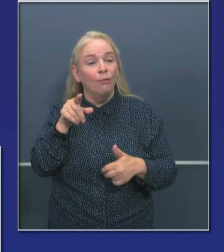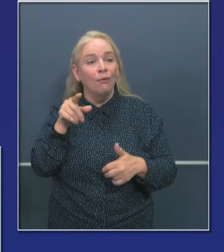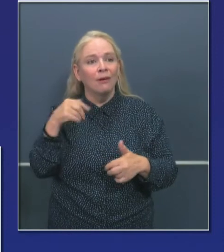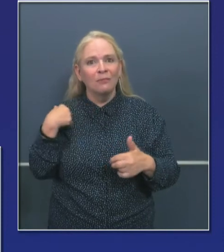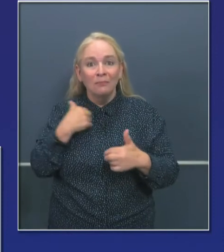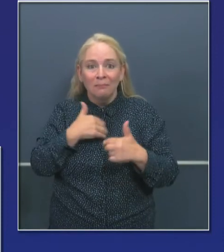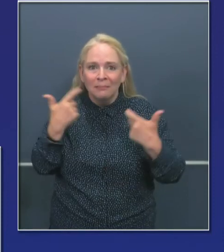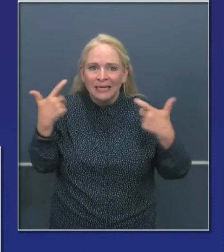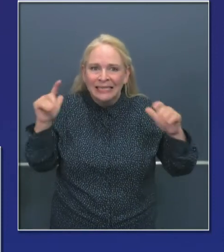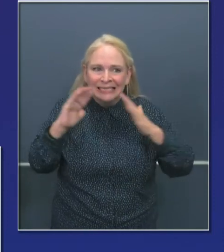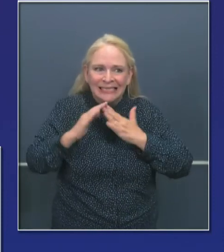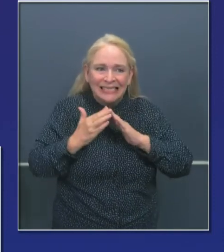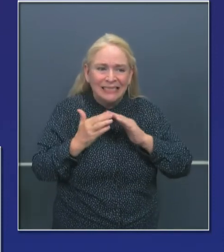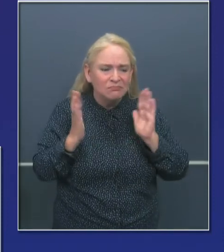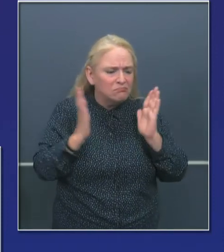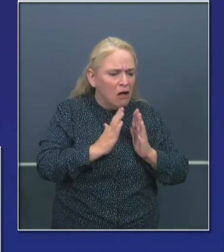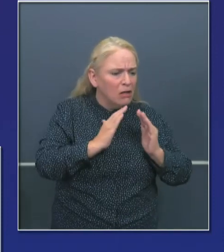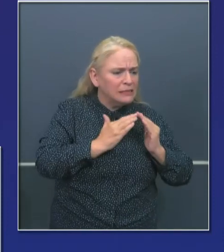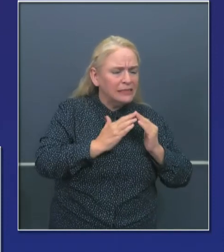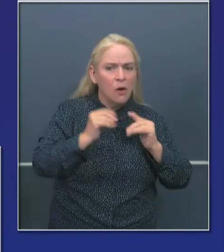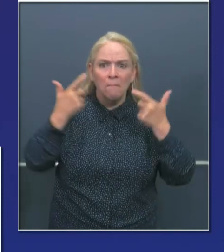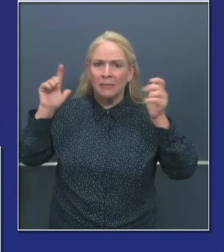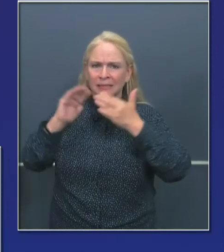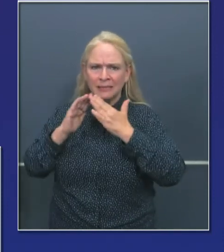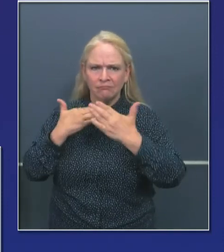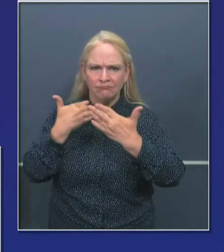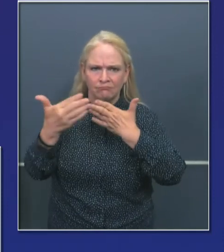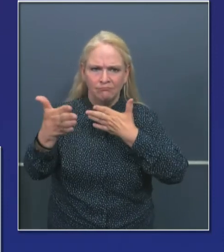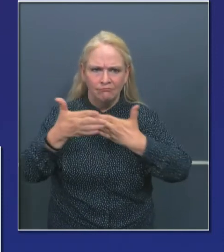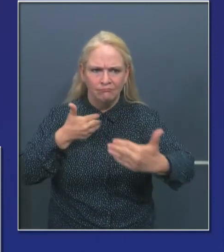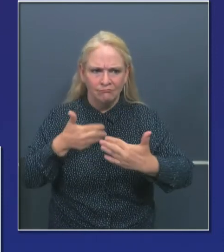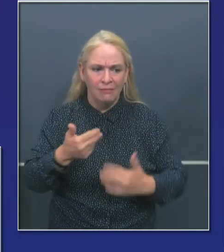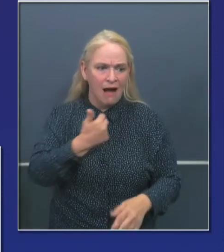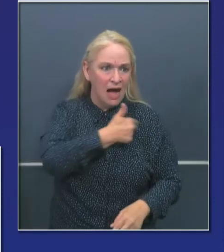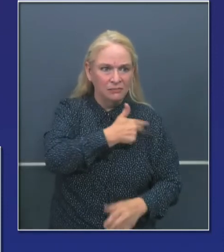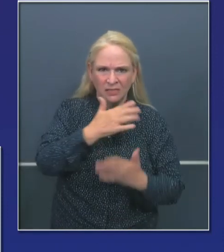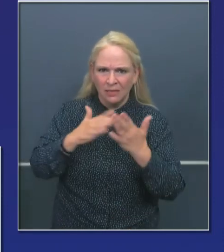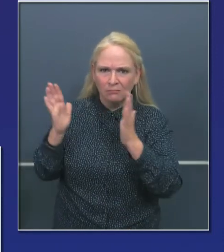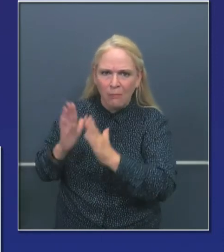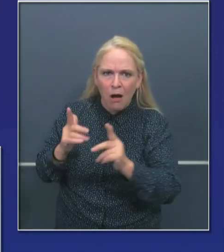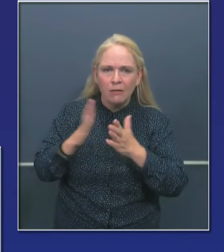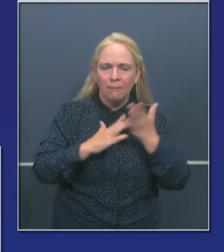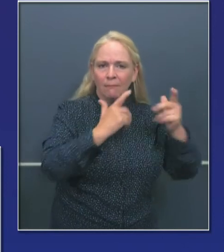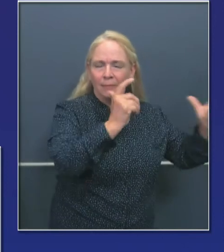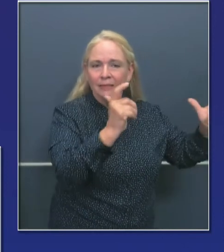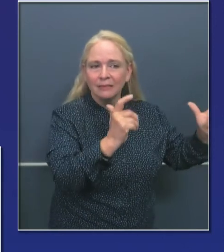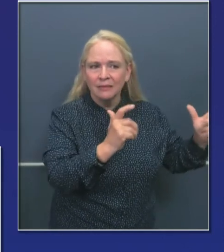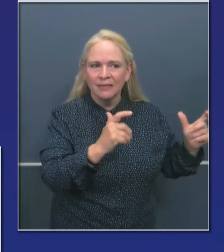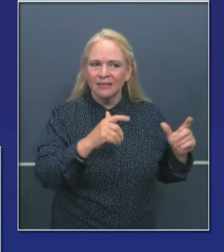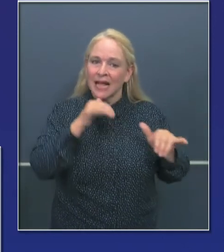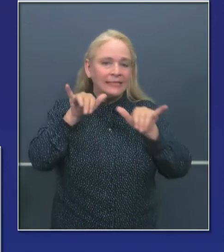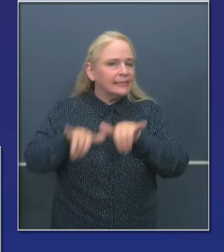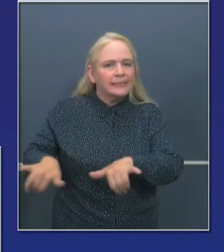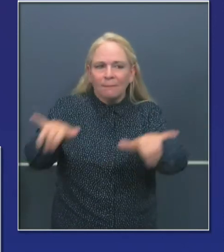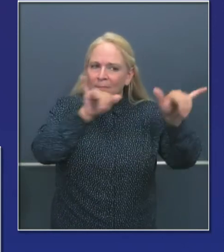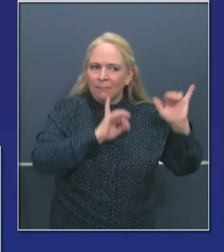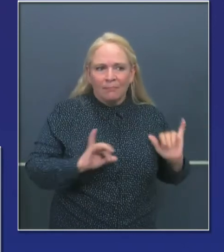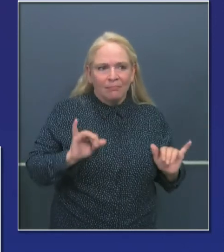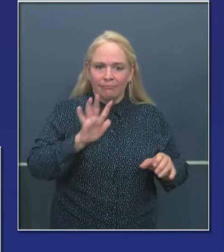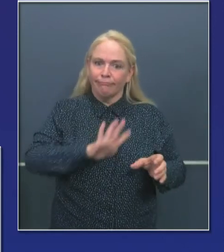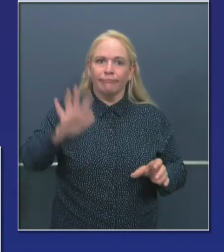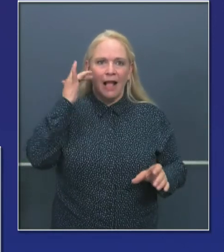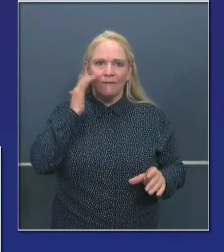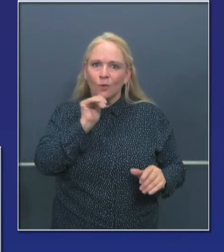small, different hospital resources, different capacity resources. But this in the